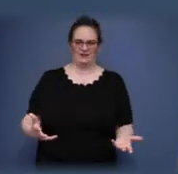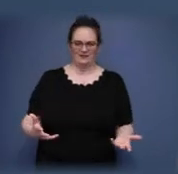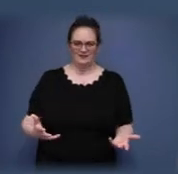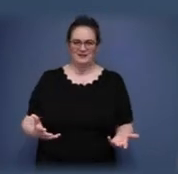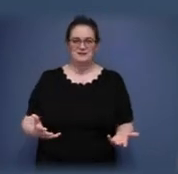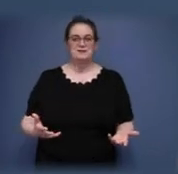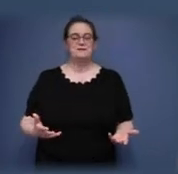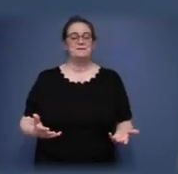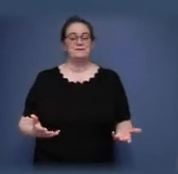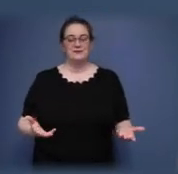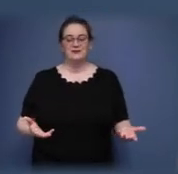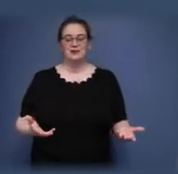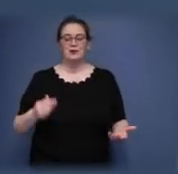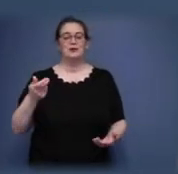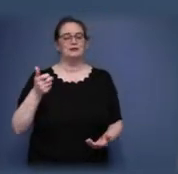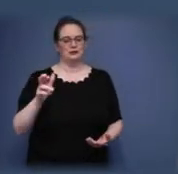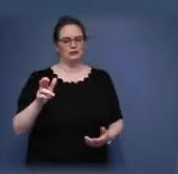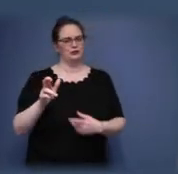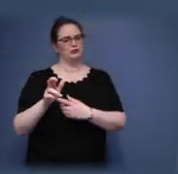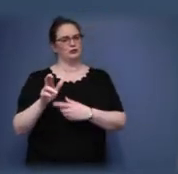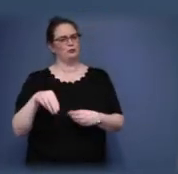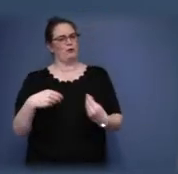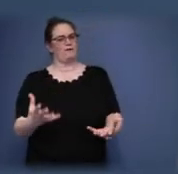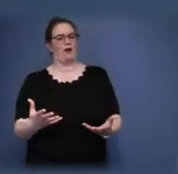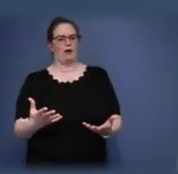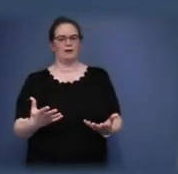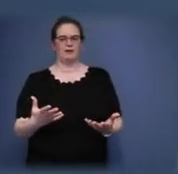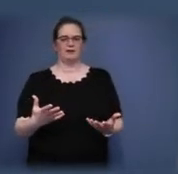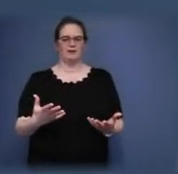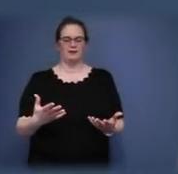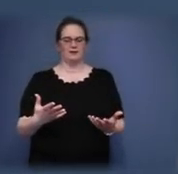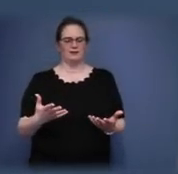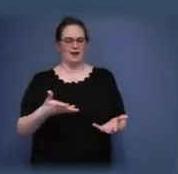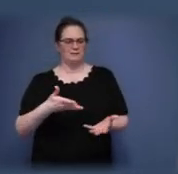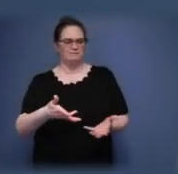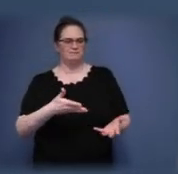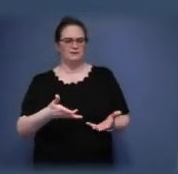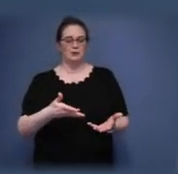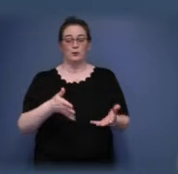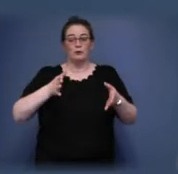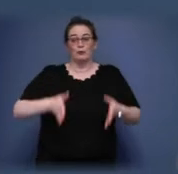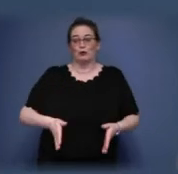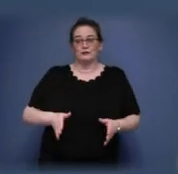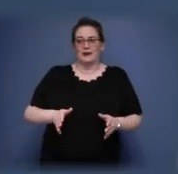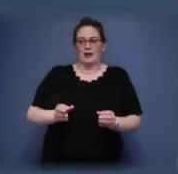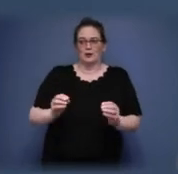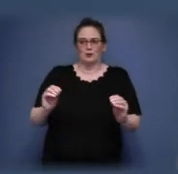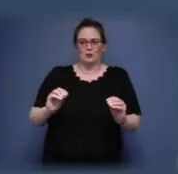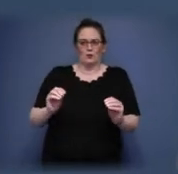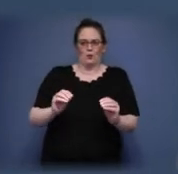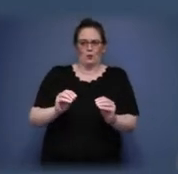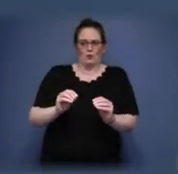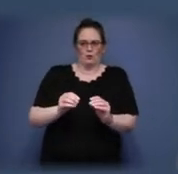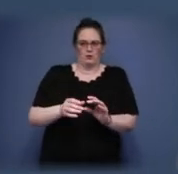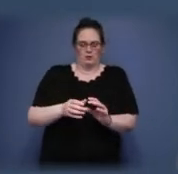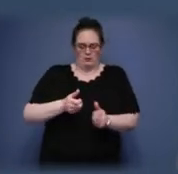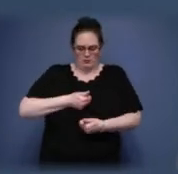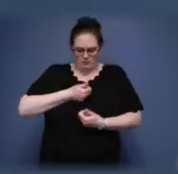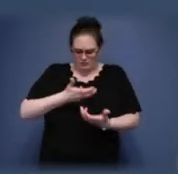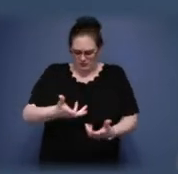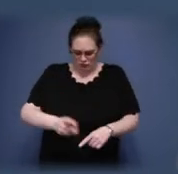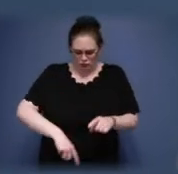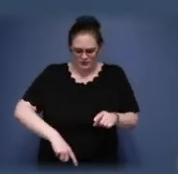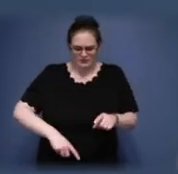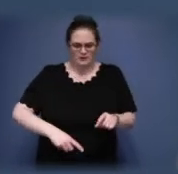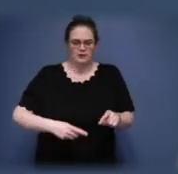So Ginger provided that menu when she didn't have words to share with a person. Ginger made